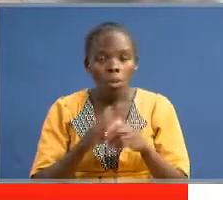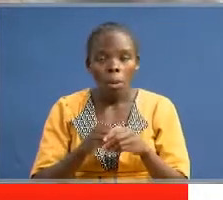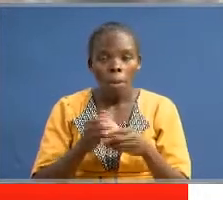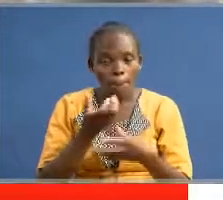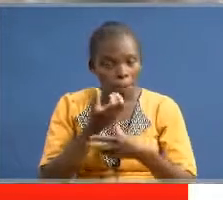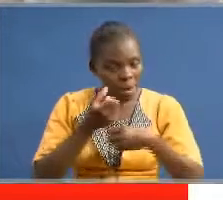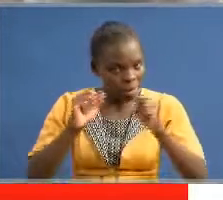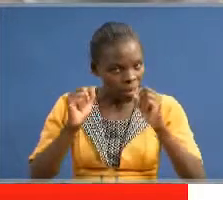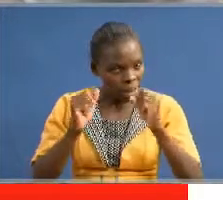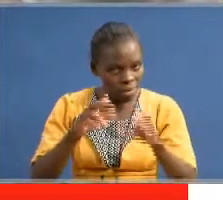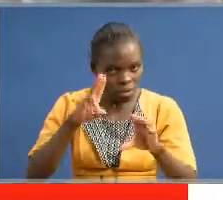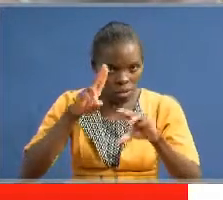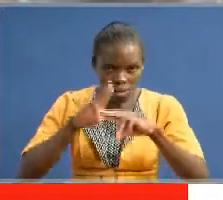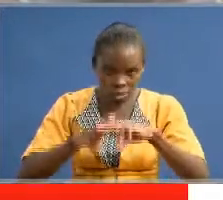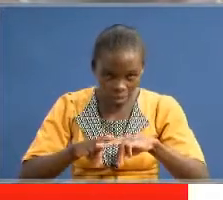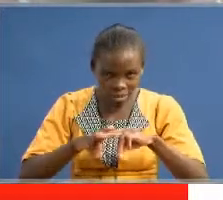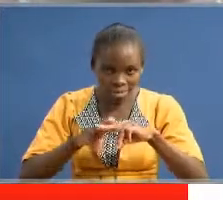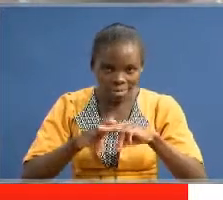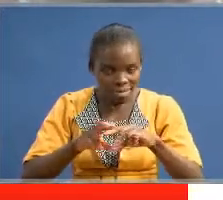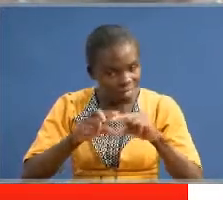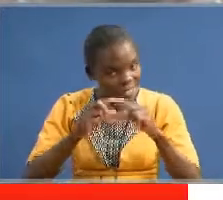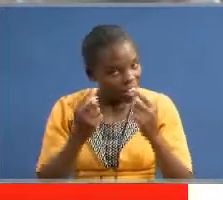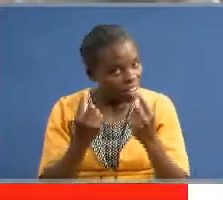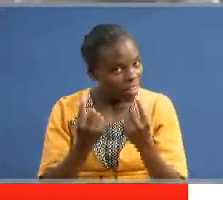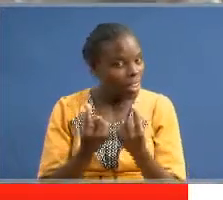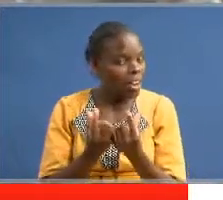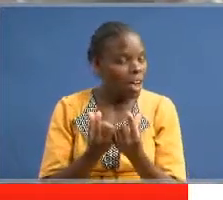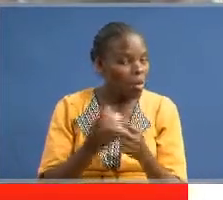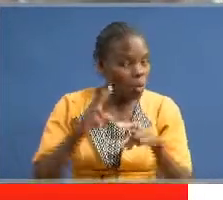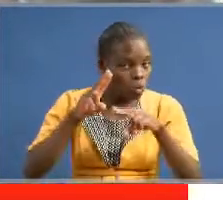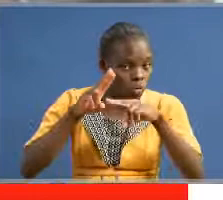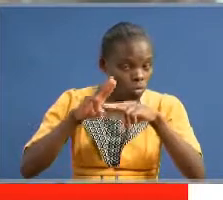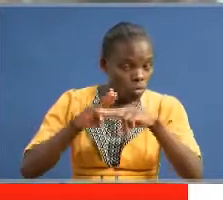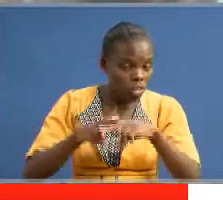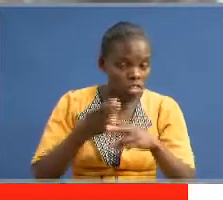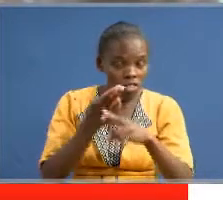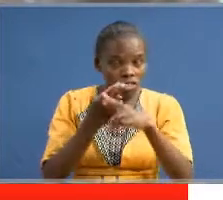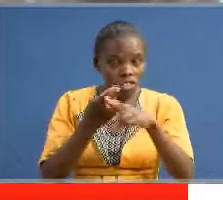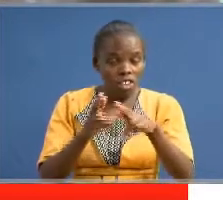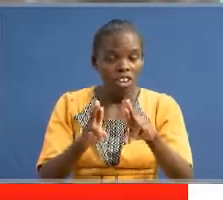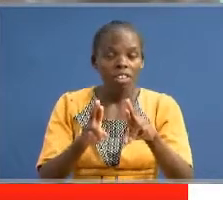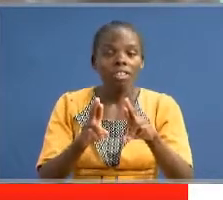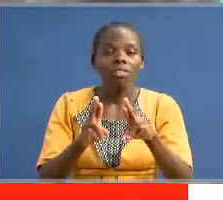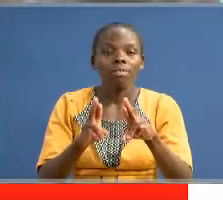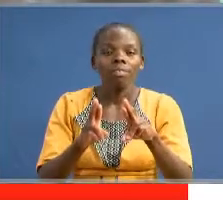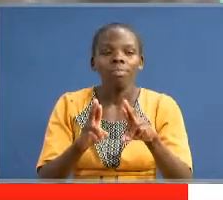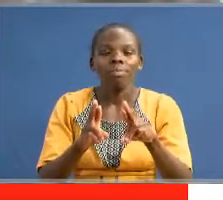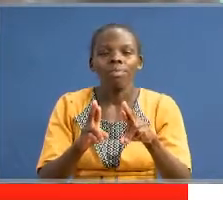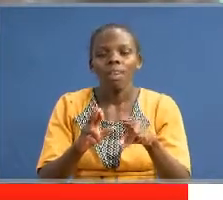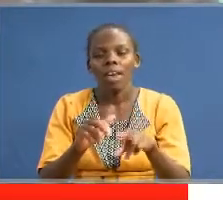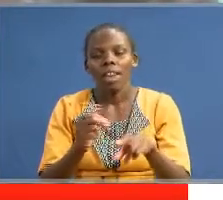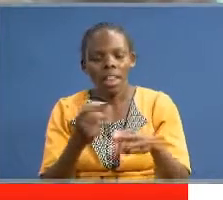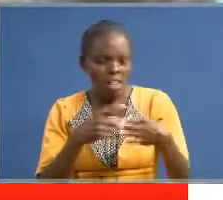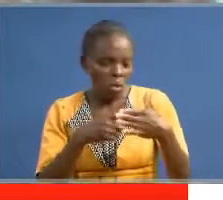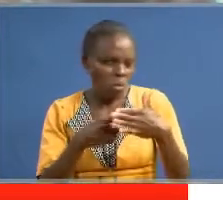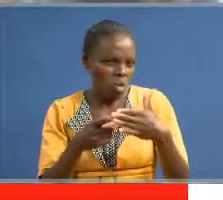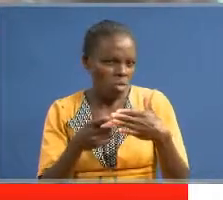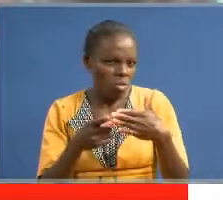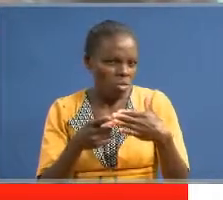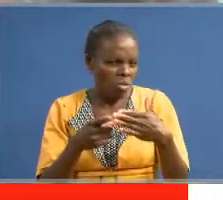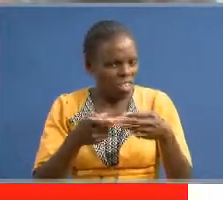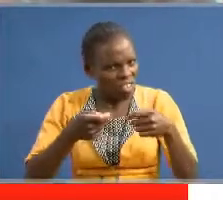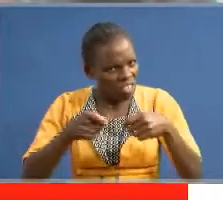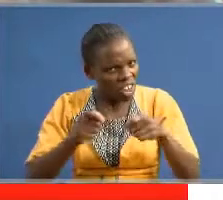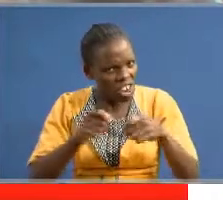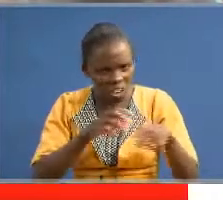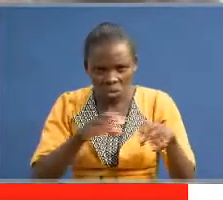seated, and generally the overflow will be seated, is ready. And in another week, what we'll be trying to